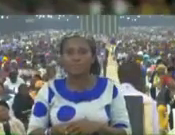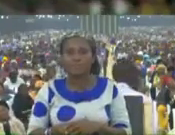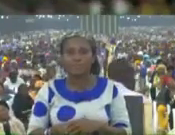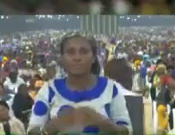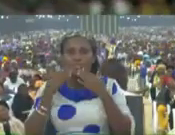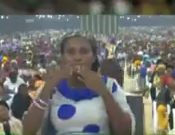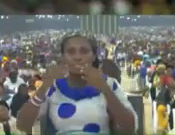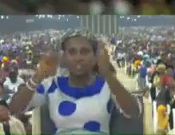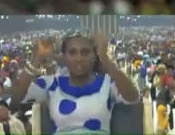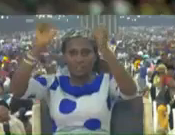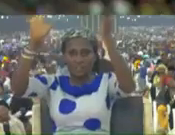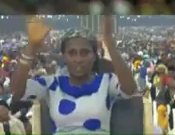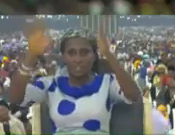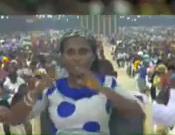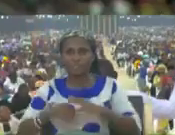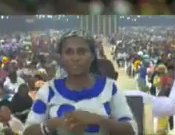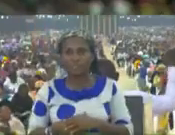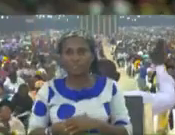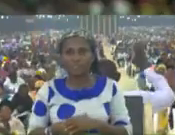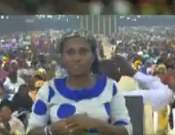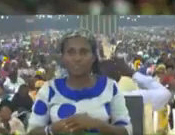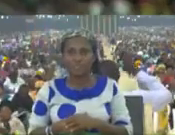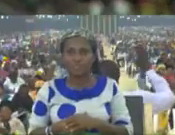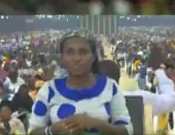you, Father.